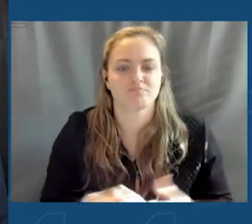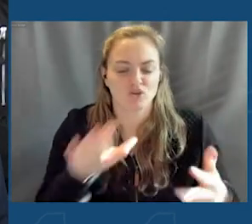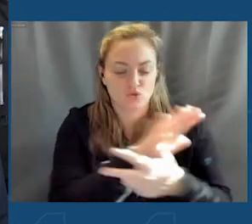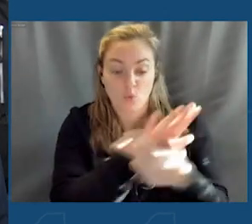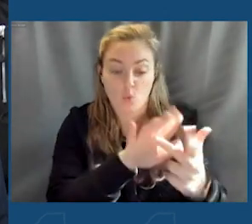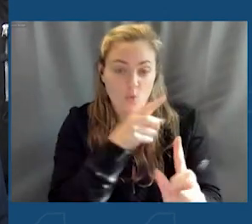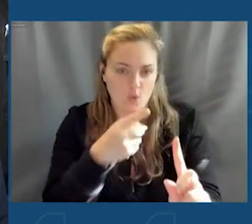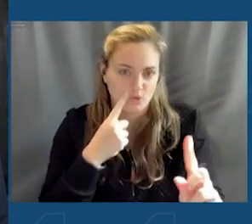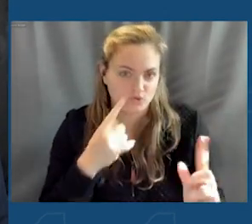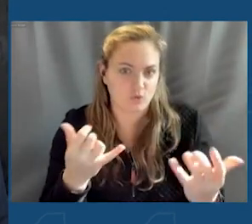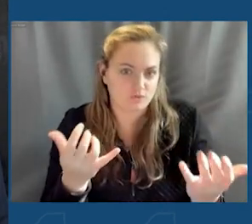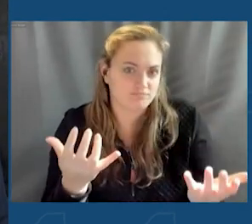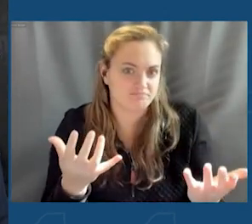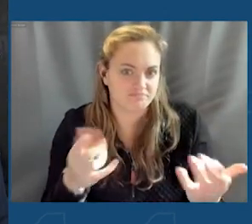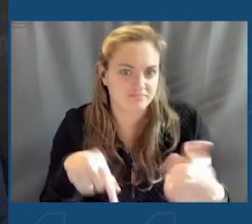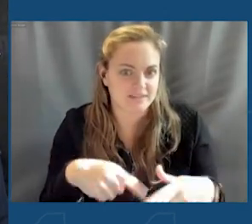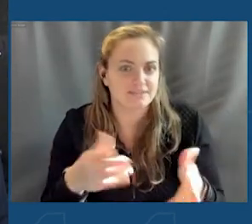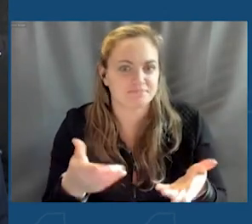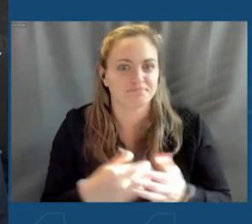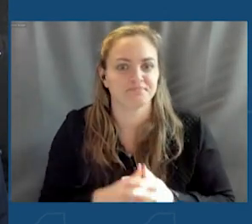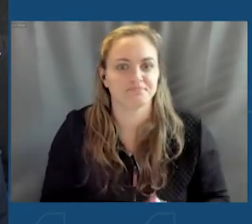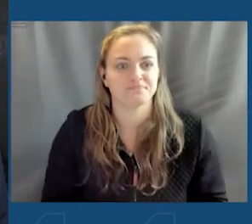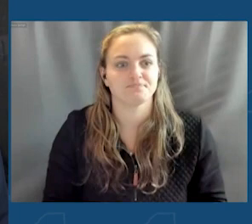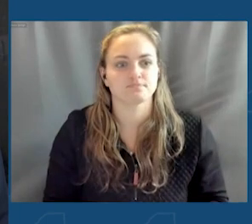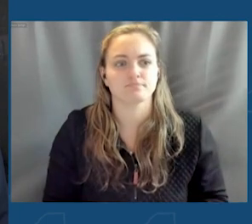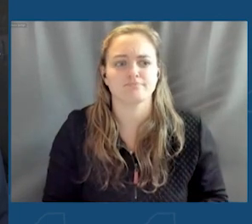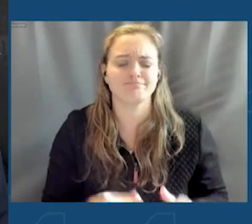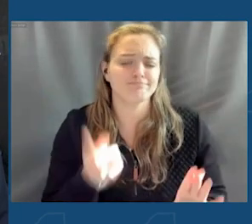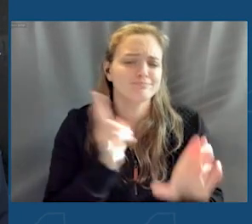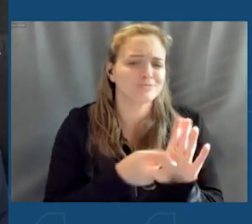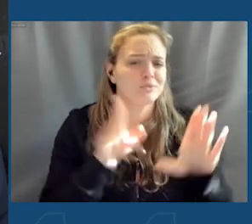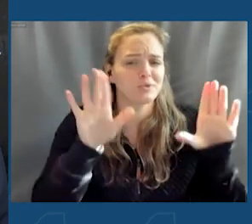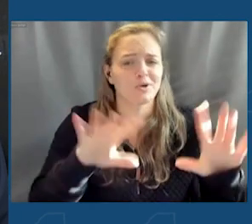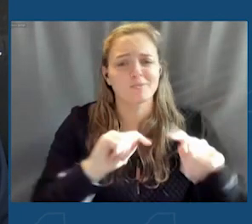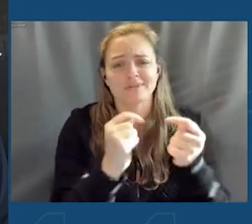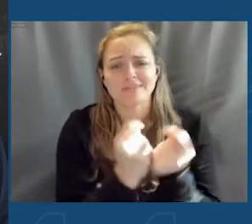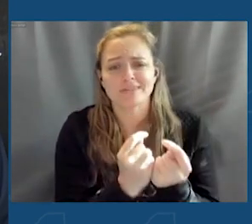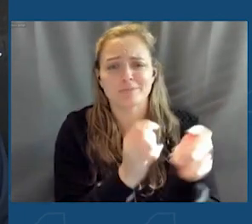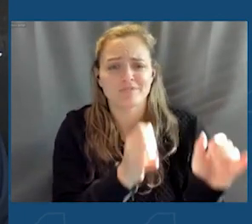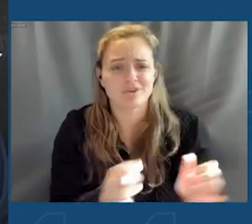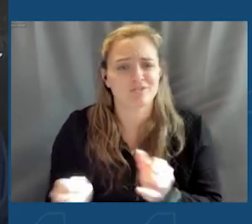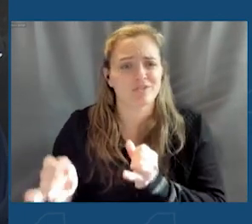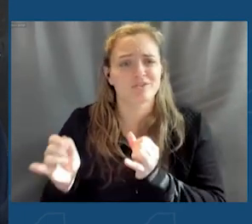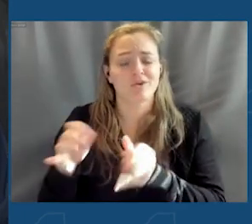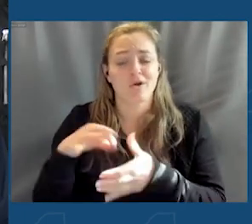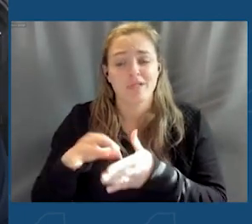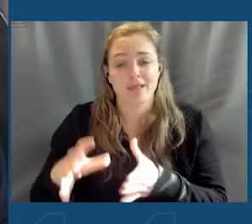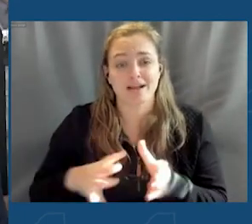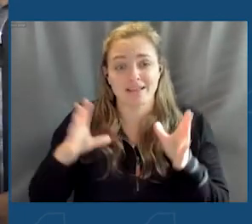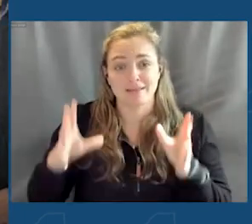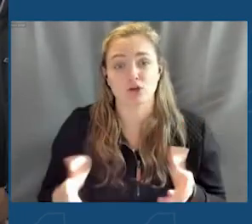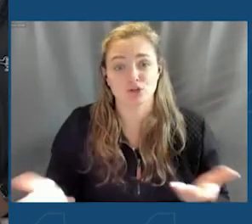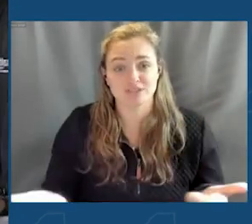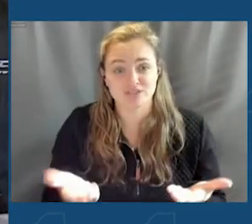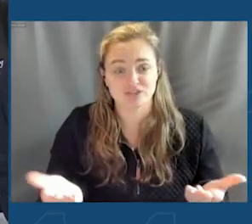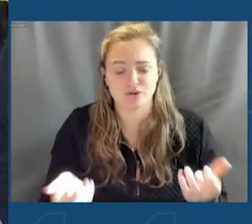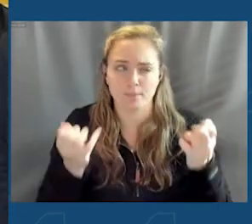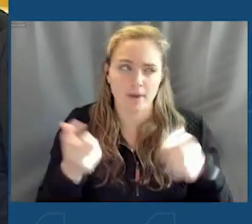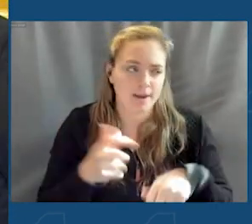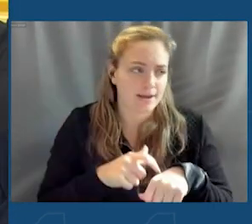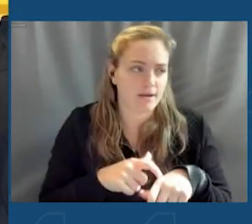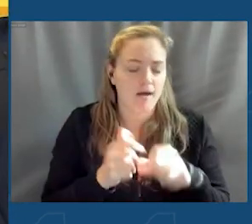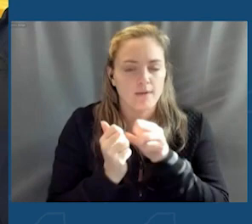here. I'm proud to be joined by an incredible team of individuals, starting with our elected leaders here. We've done this many times